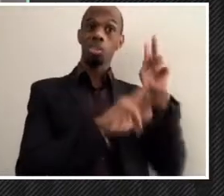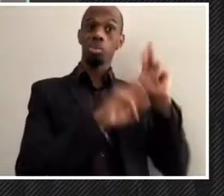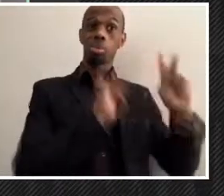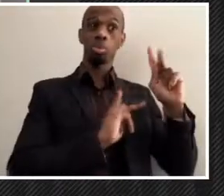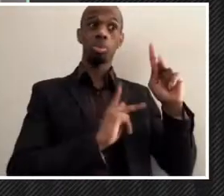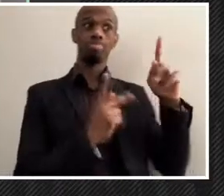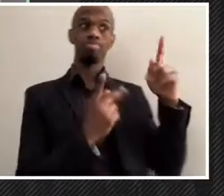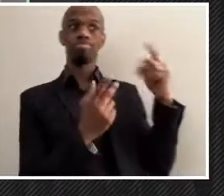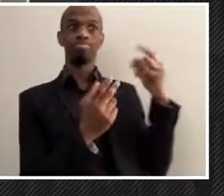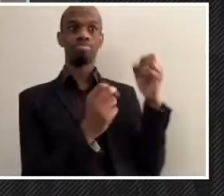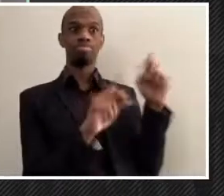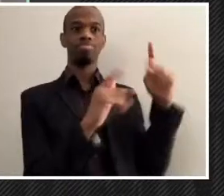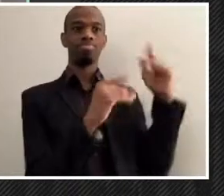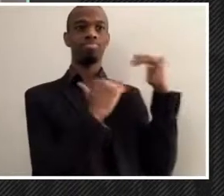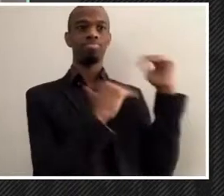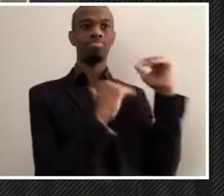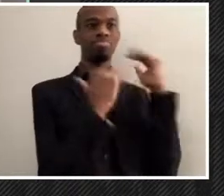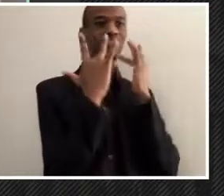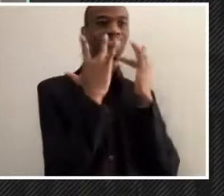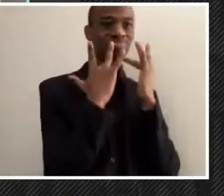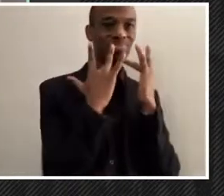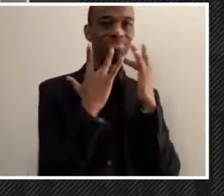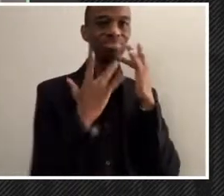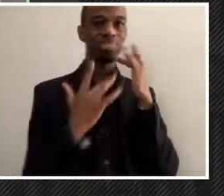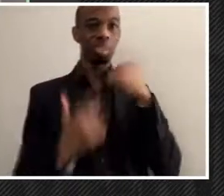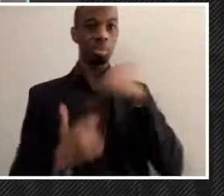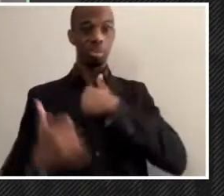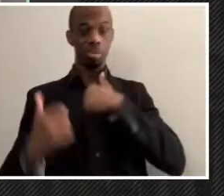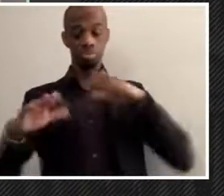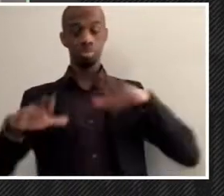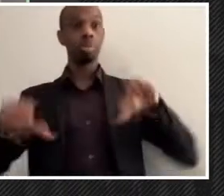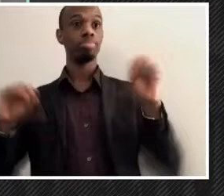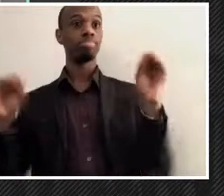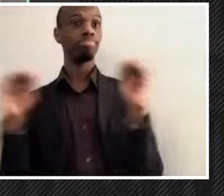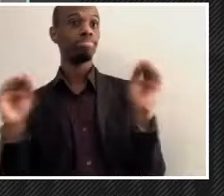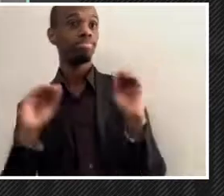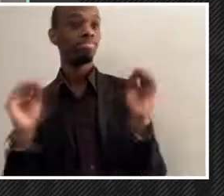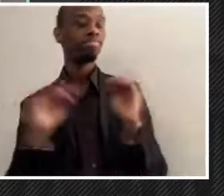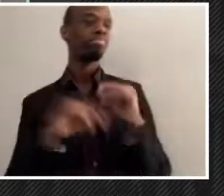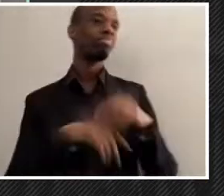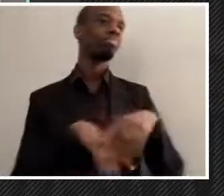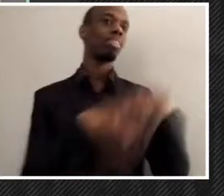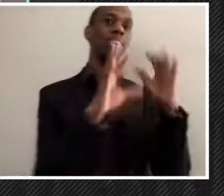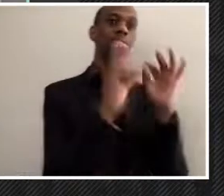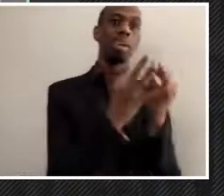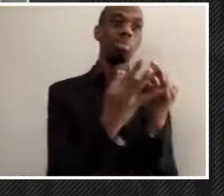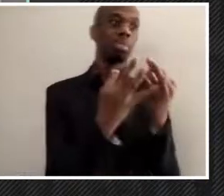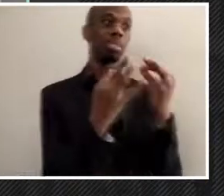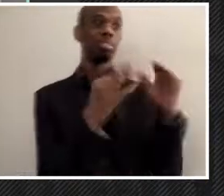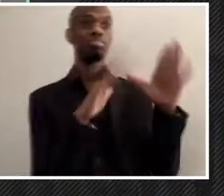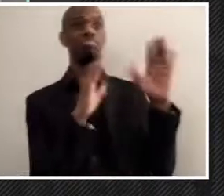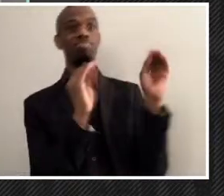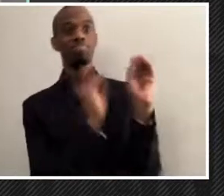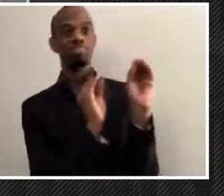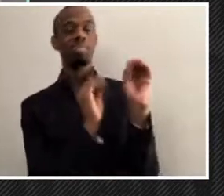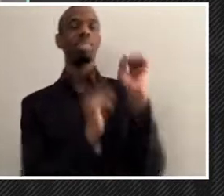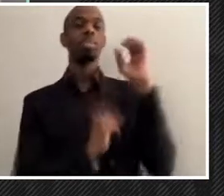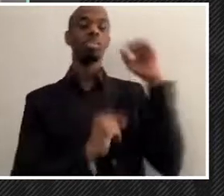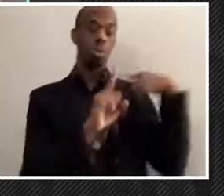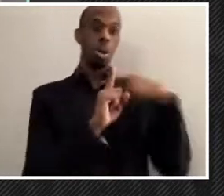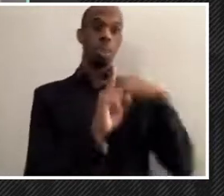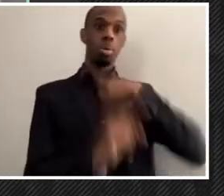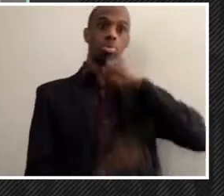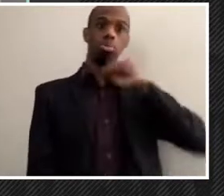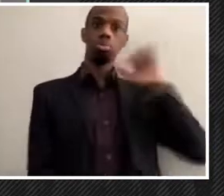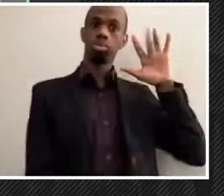time I was 25, I probably had worked in 10 different states, from organizing roles to deputy